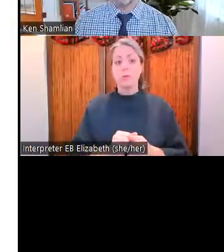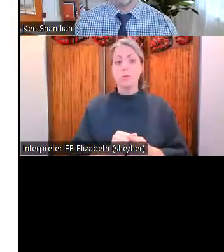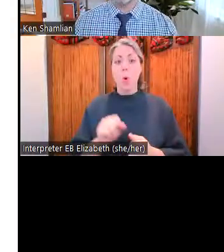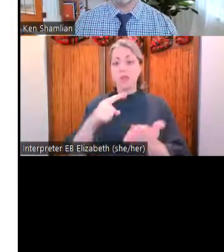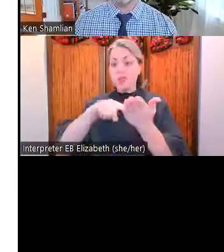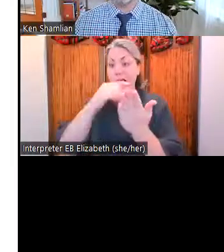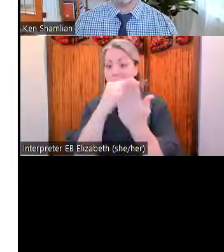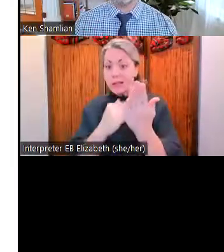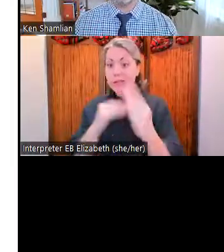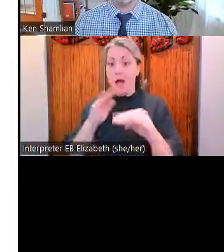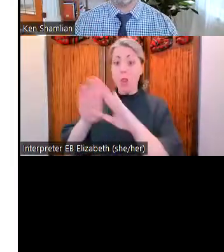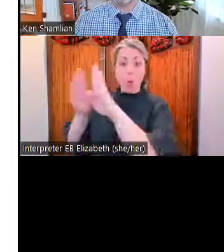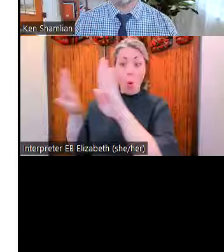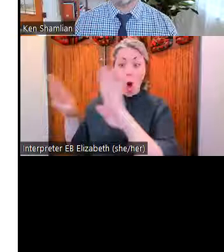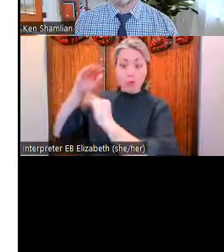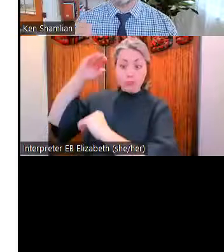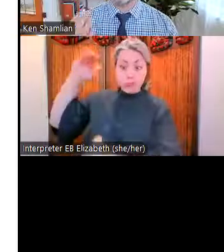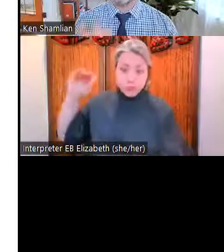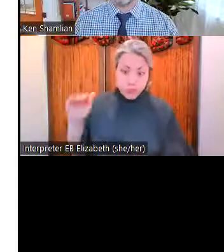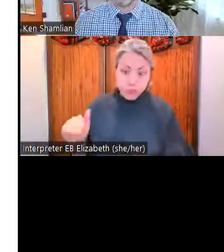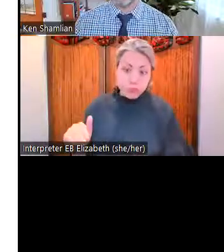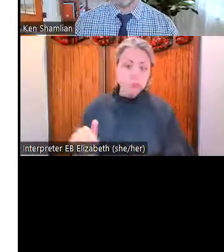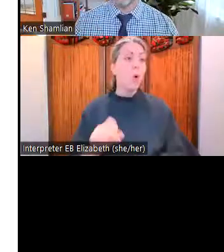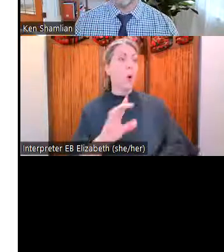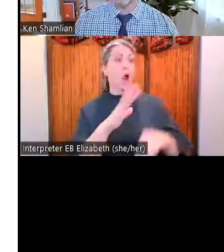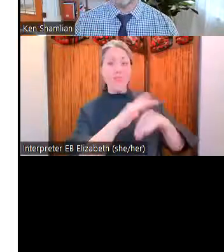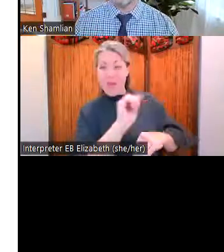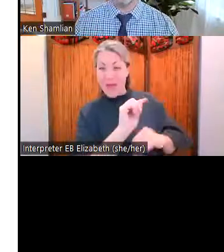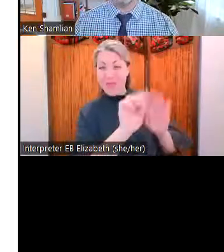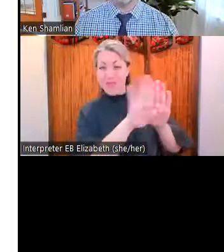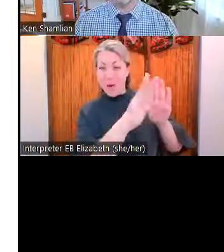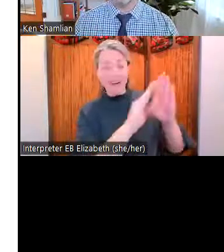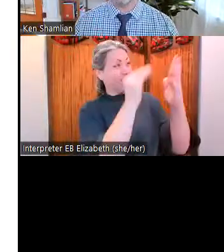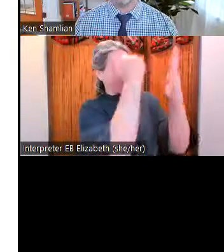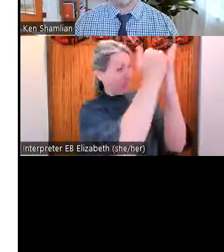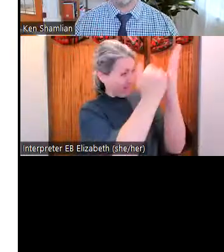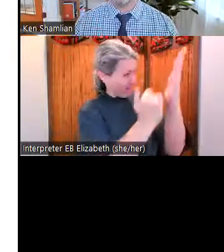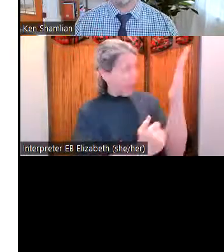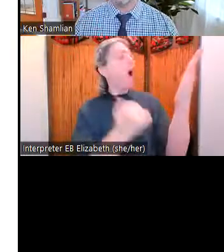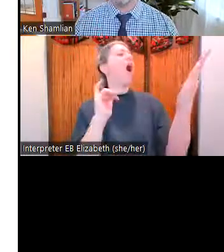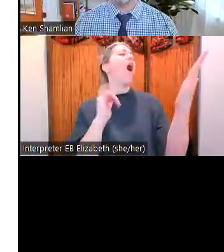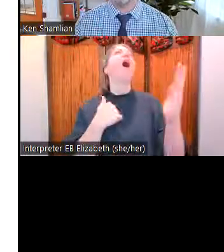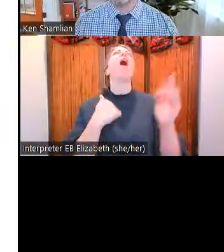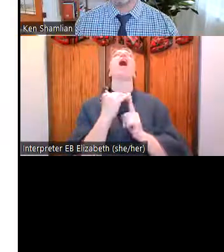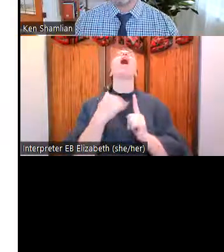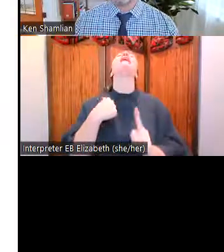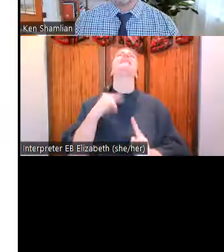checklists on the walls of the front door or the bathroom so that they know all the routines that they need to do and remind themselves like, oh yeah, I need to do